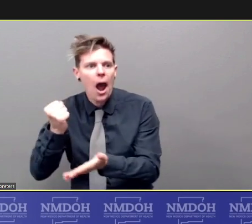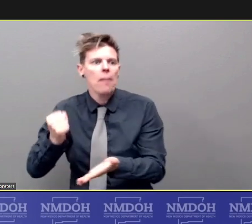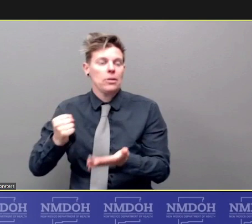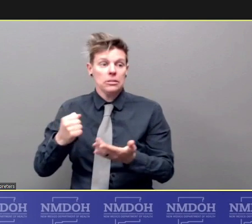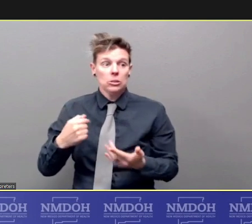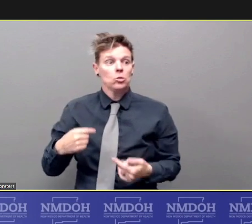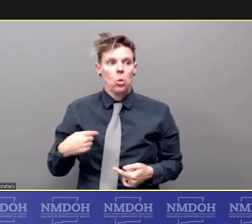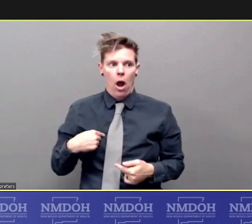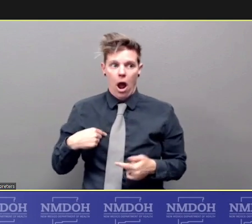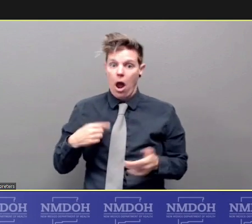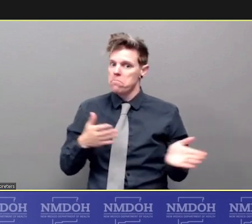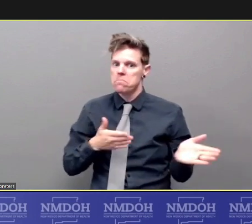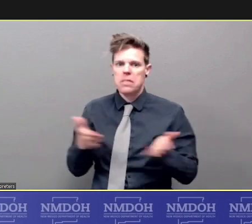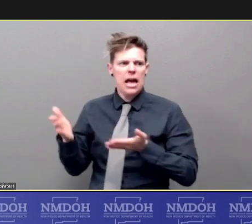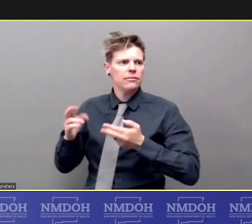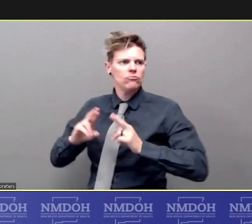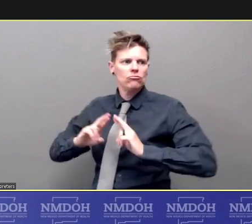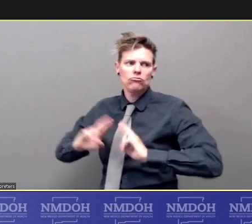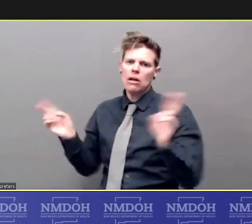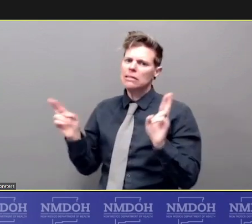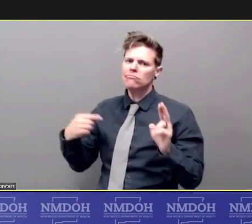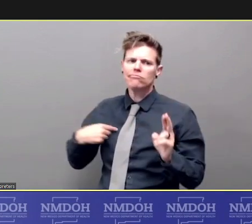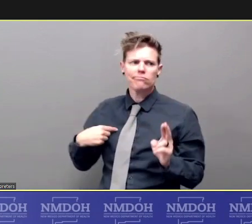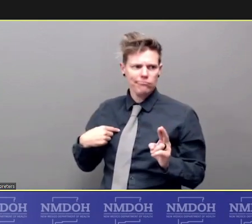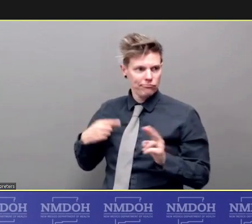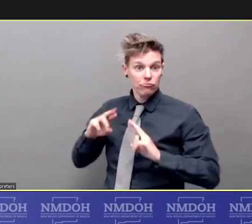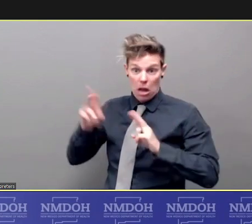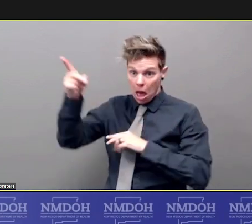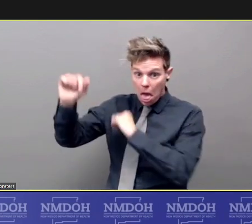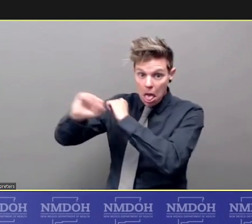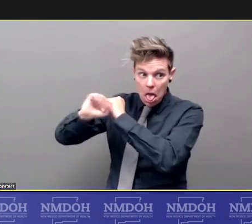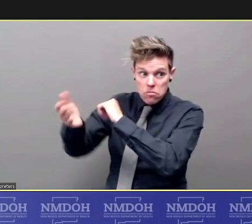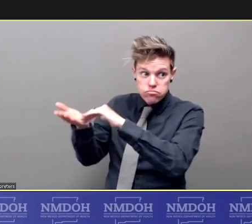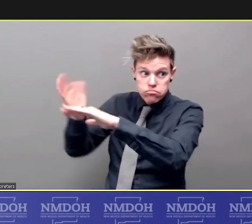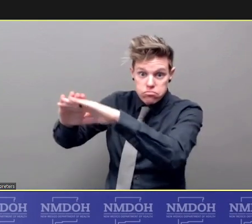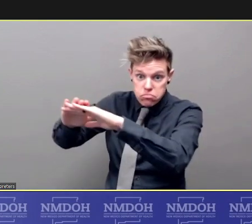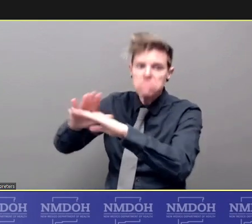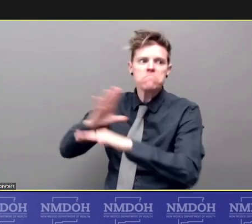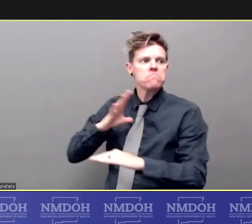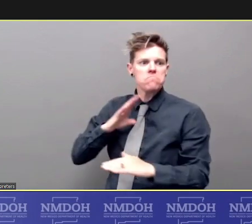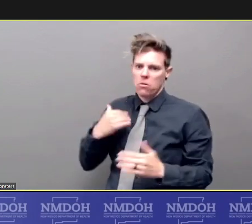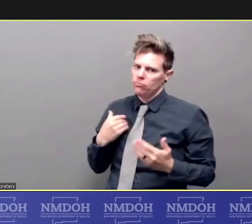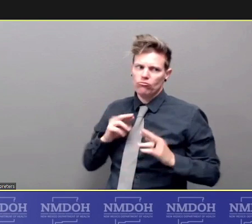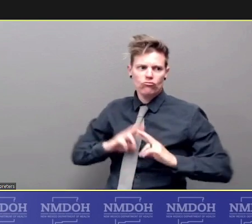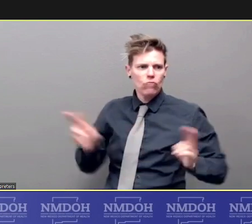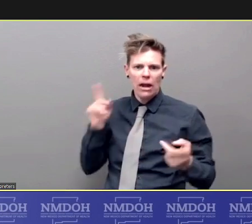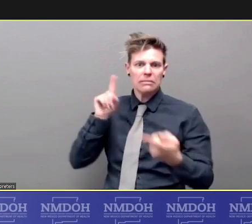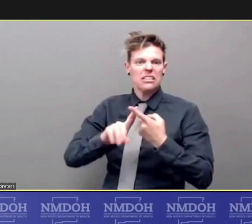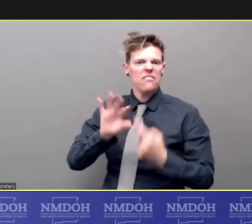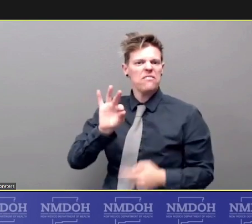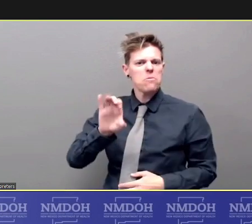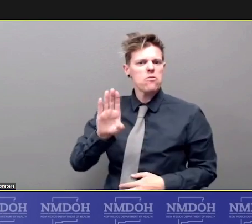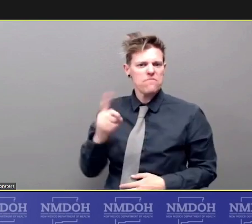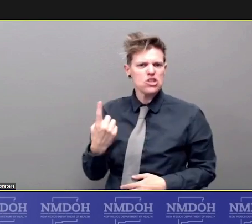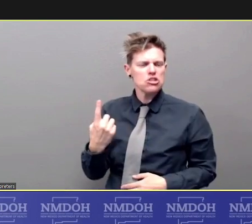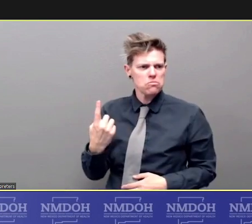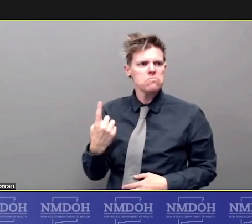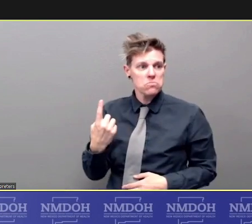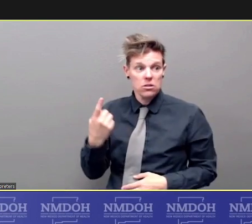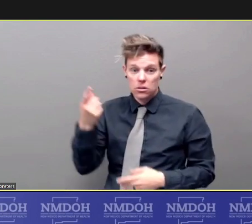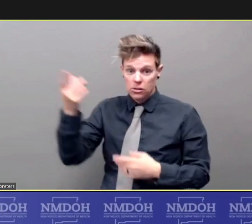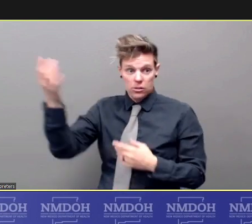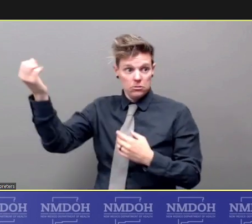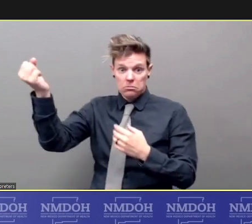ready to go on February 1st, because it's equally, I think most of us think, oh, it's